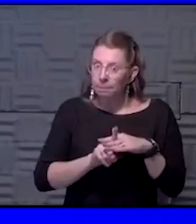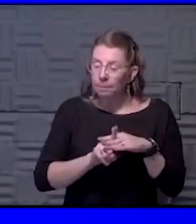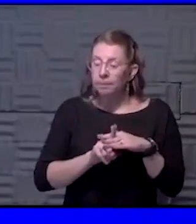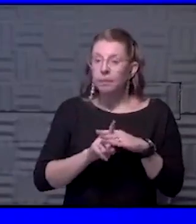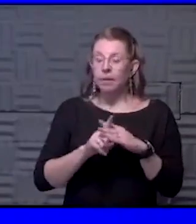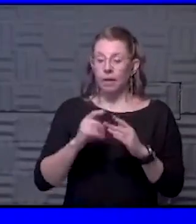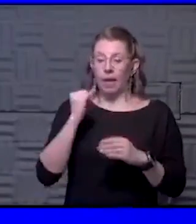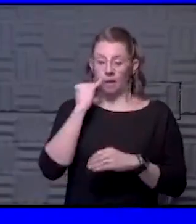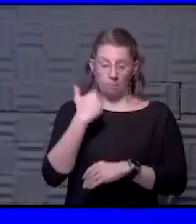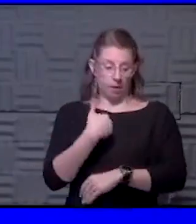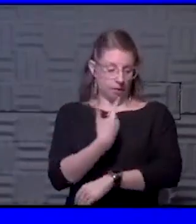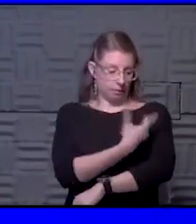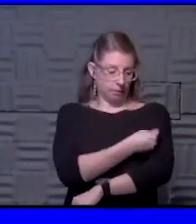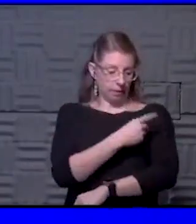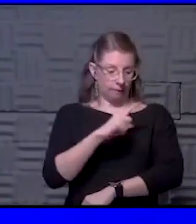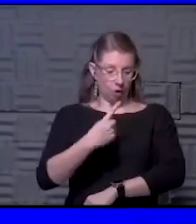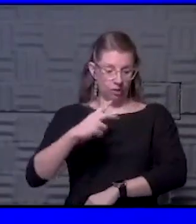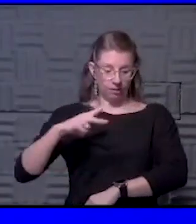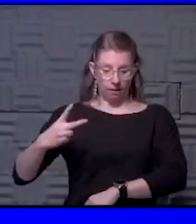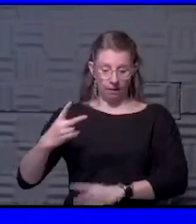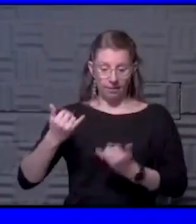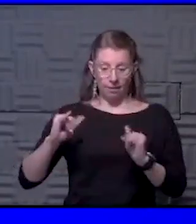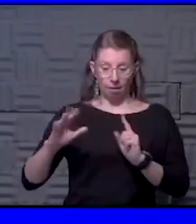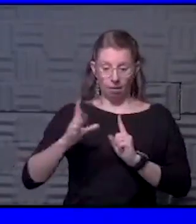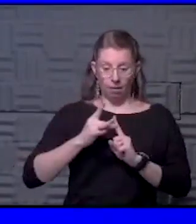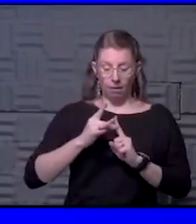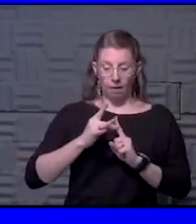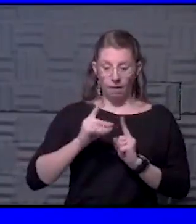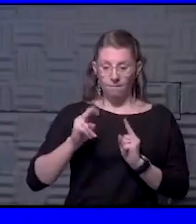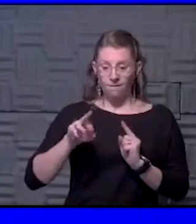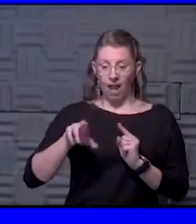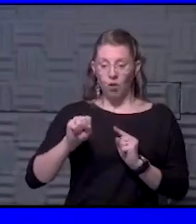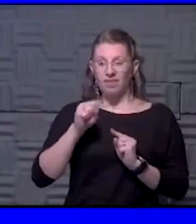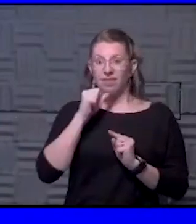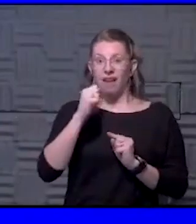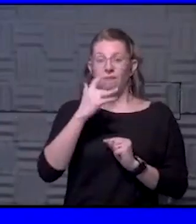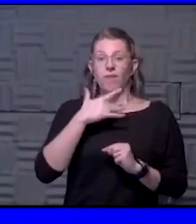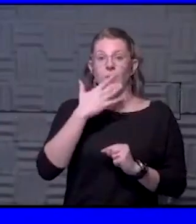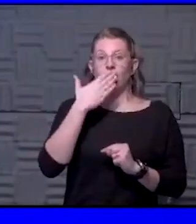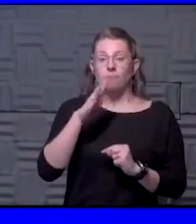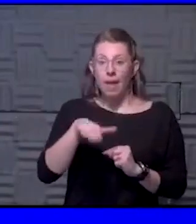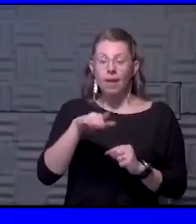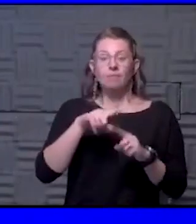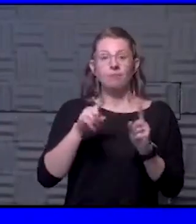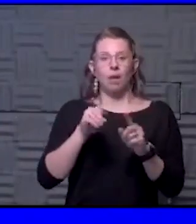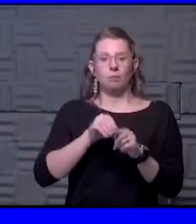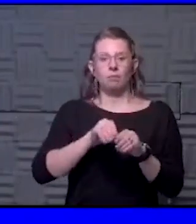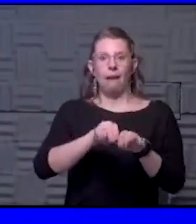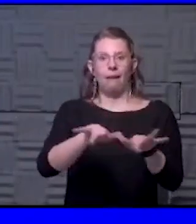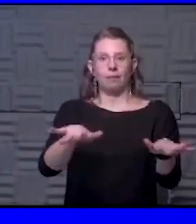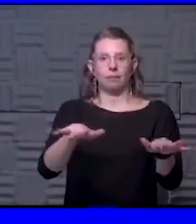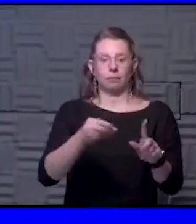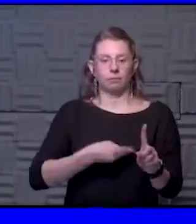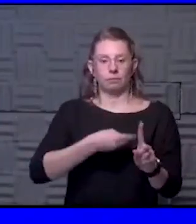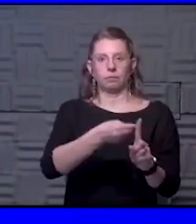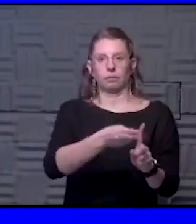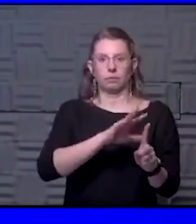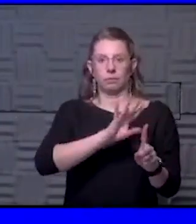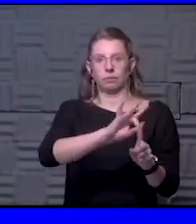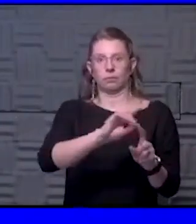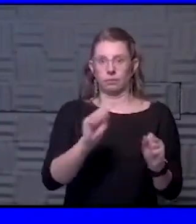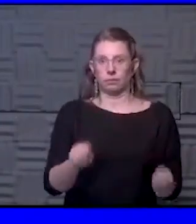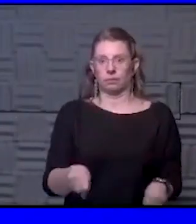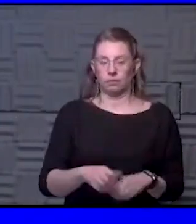vaccinated still be infected with the virus, not feel bad, but be able to pass it on to somebody else? I think it's likely